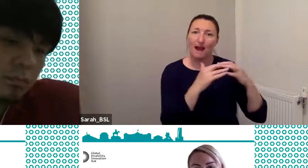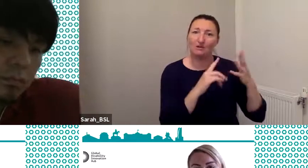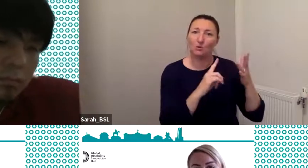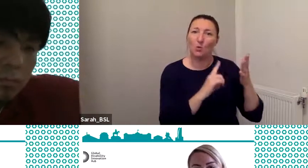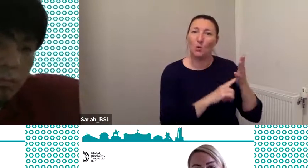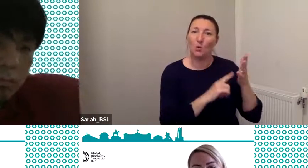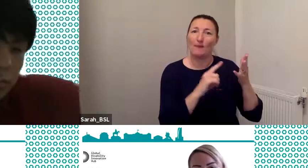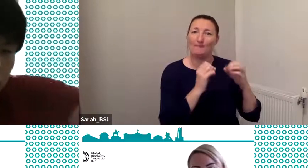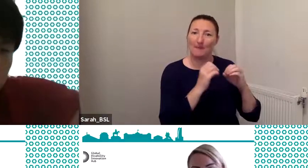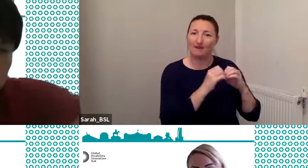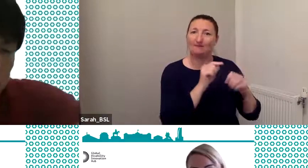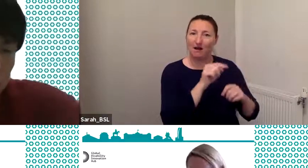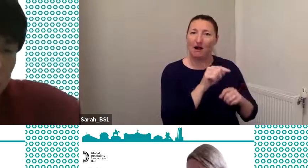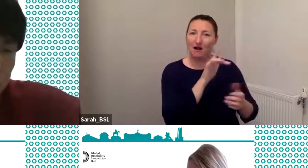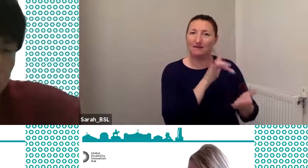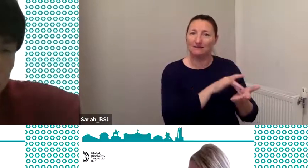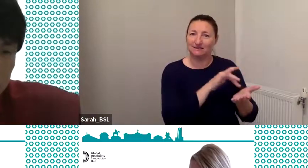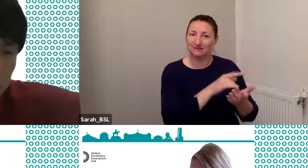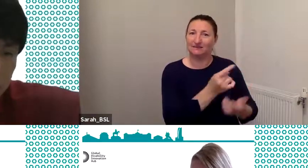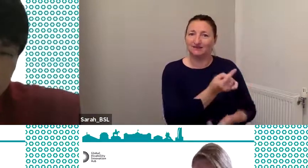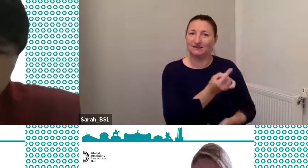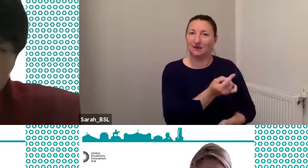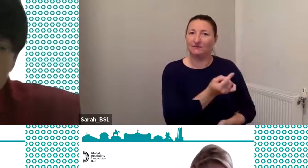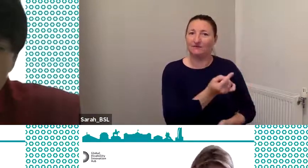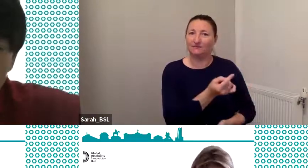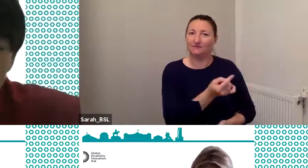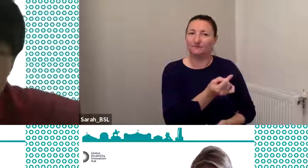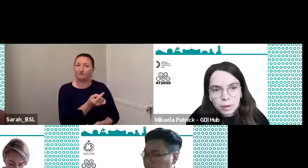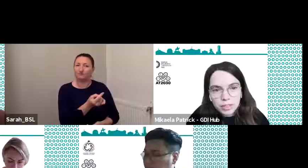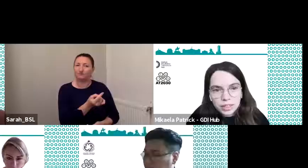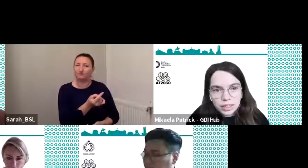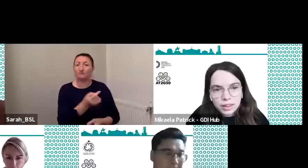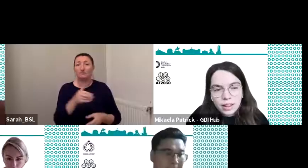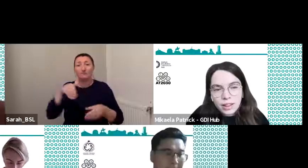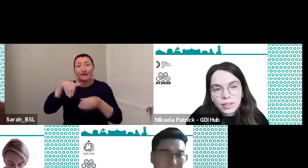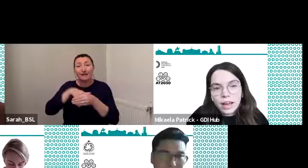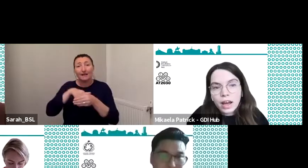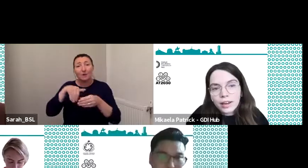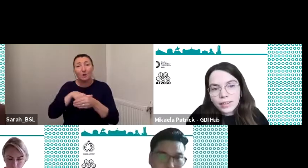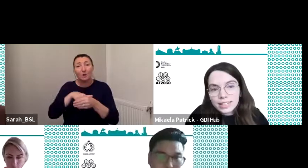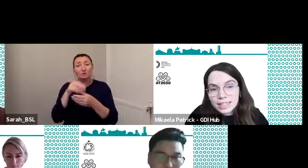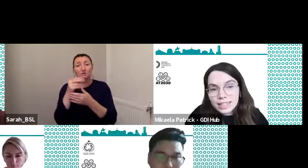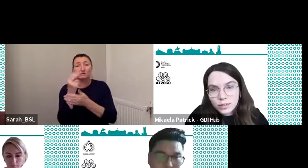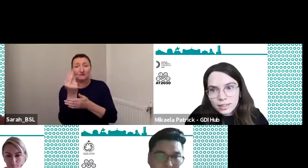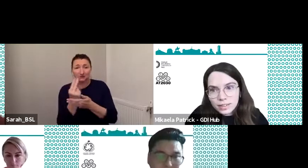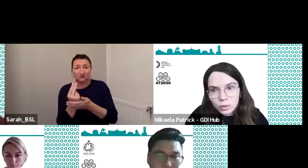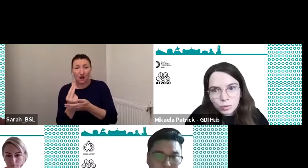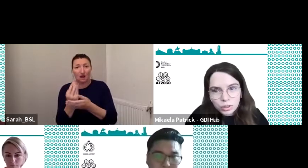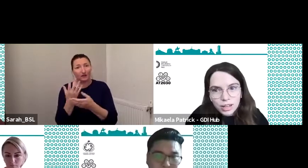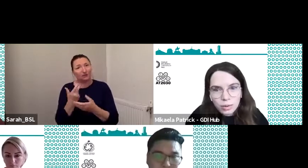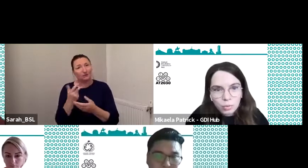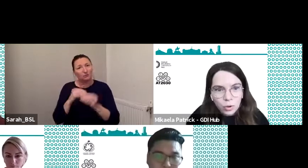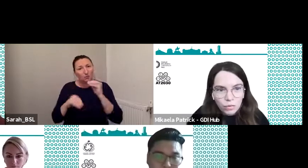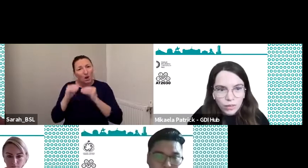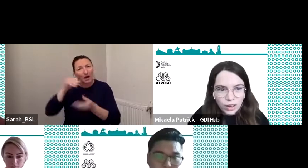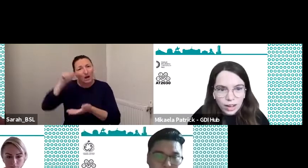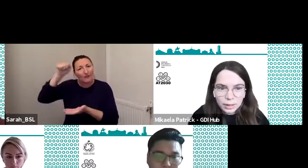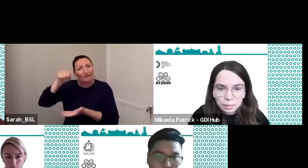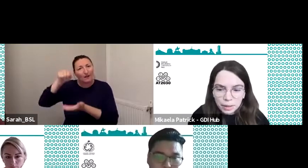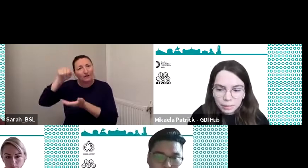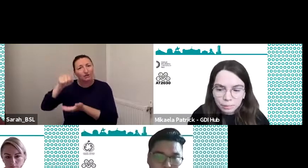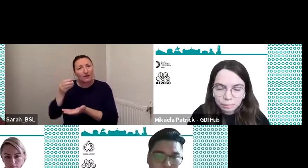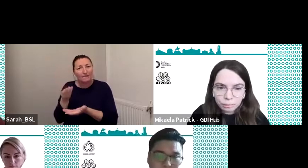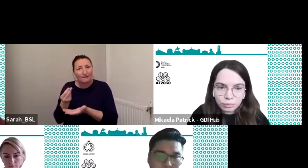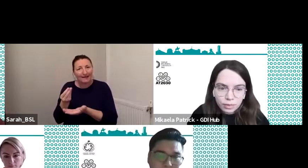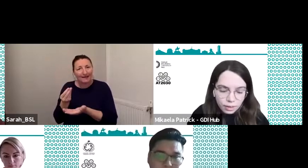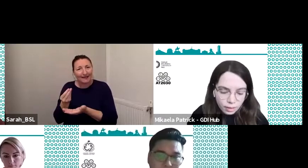Inclusive design should also be embedded from the start of a project and accounted for in the budget. The earlier it's integrated to a project, the more effective it